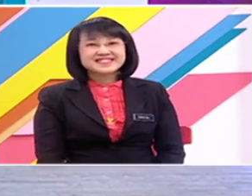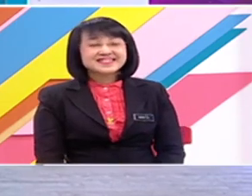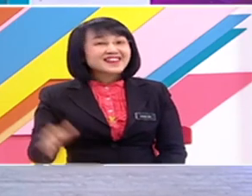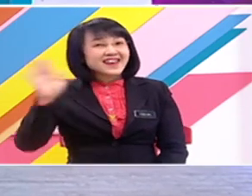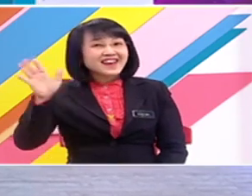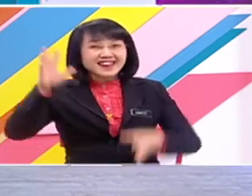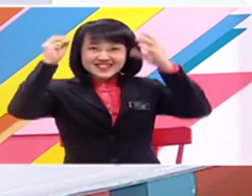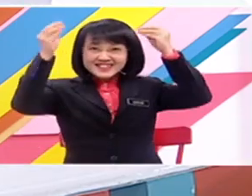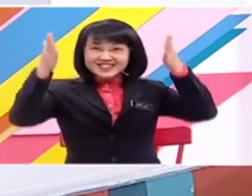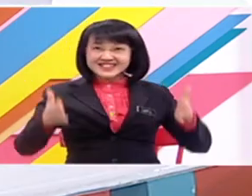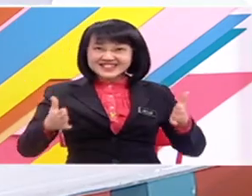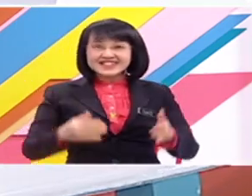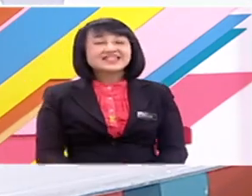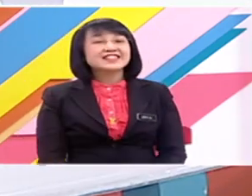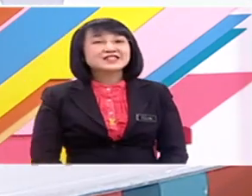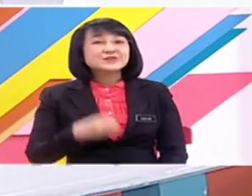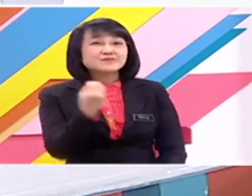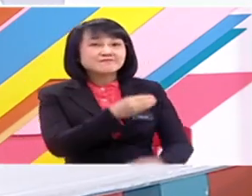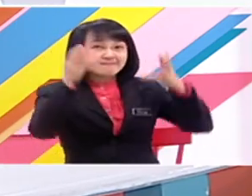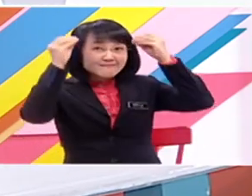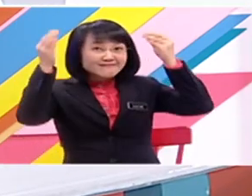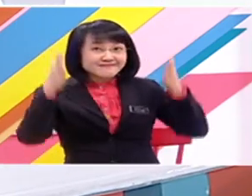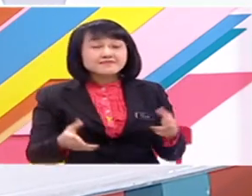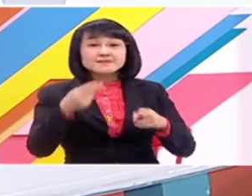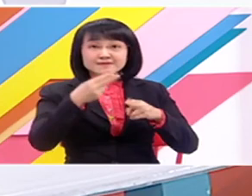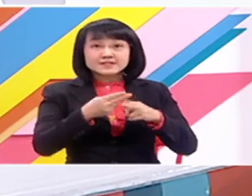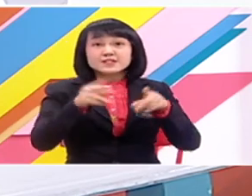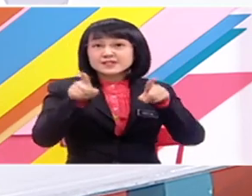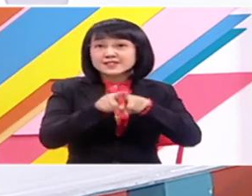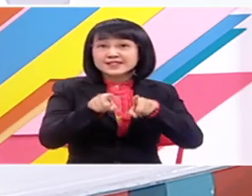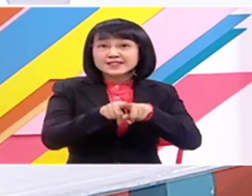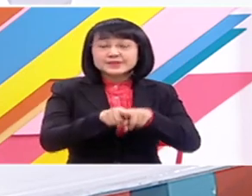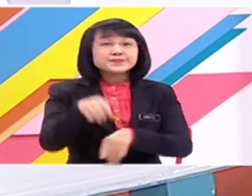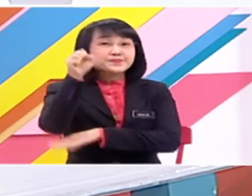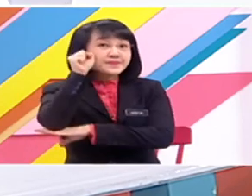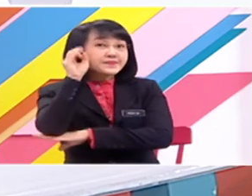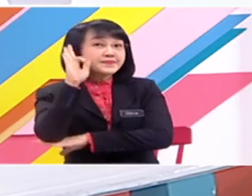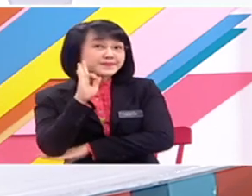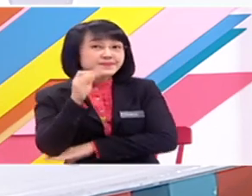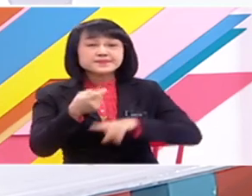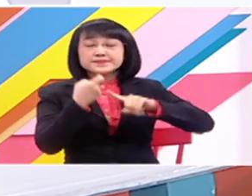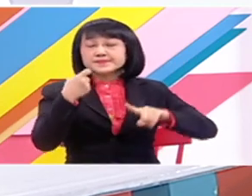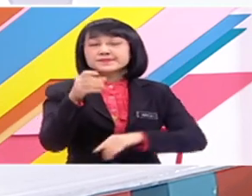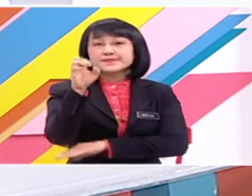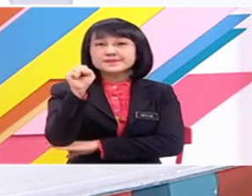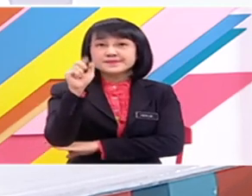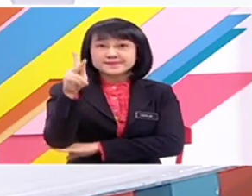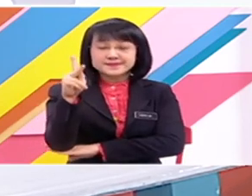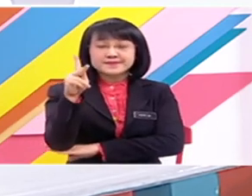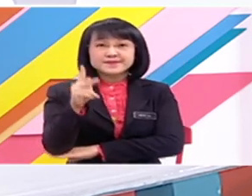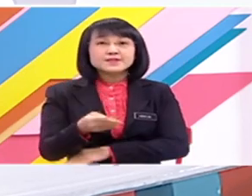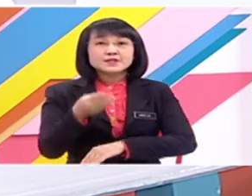teacher. Hi, our teacher today is also Nur Shafika Ahmad from Sekolah Kebangsaan Batu Hampa, Kedah,